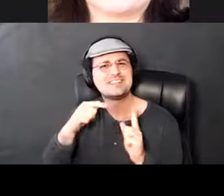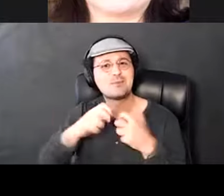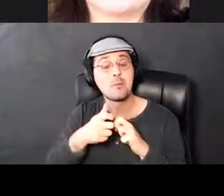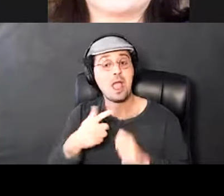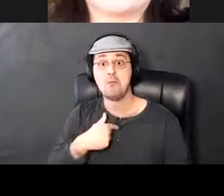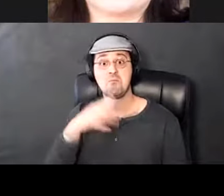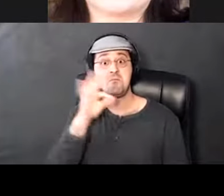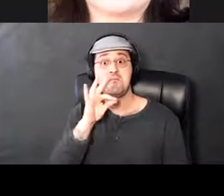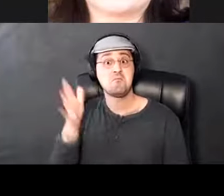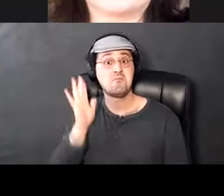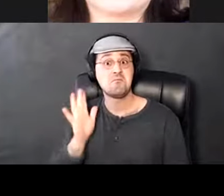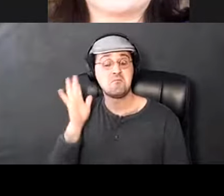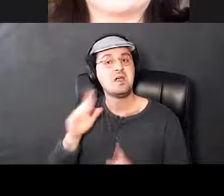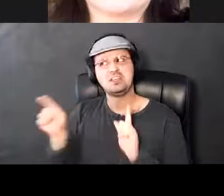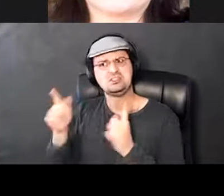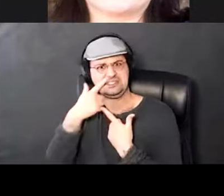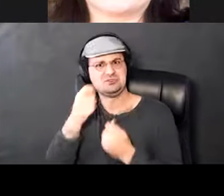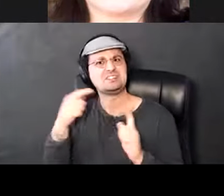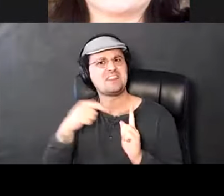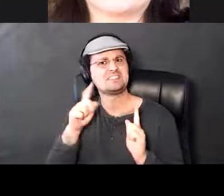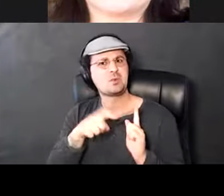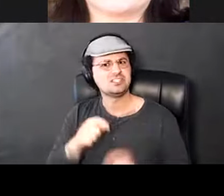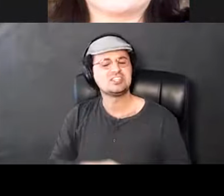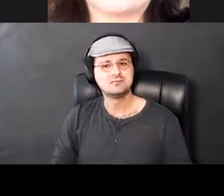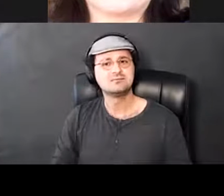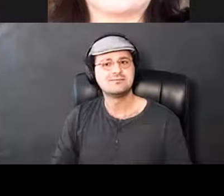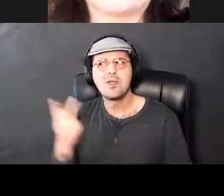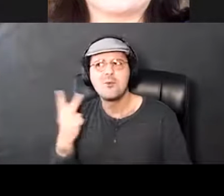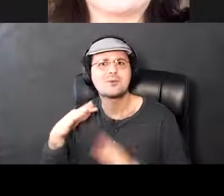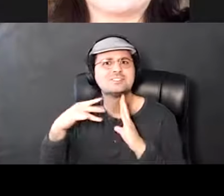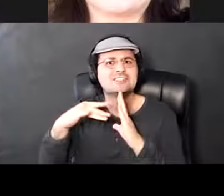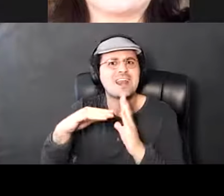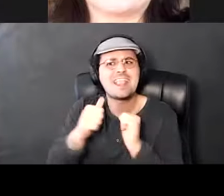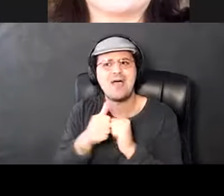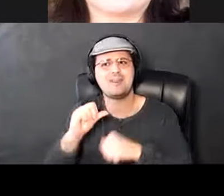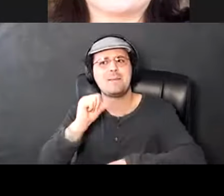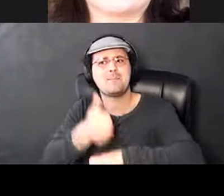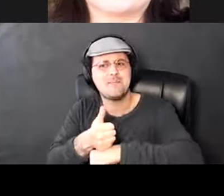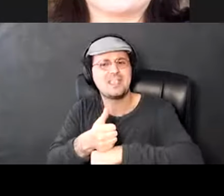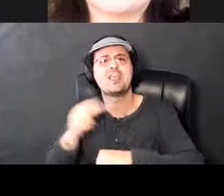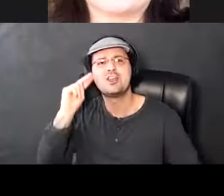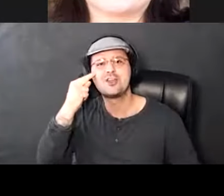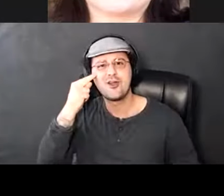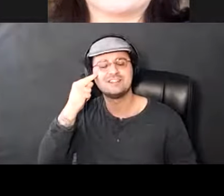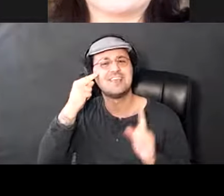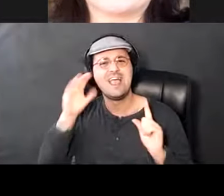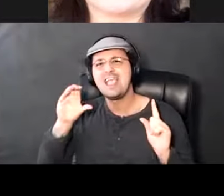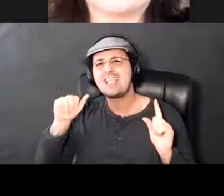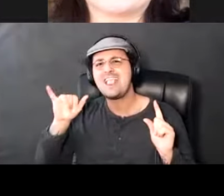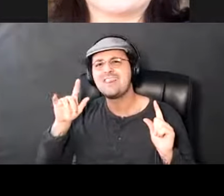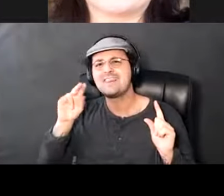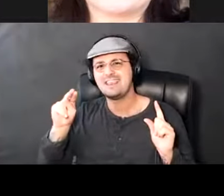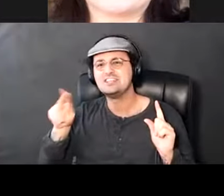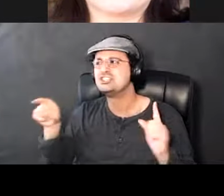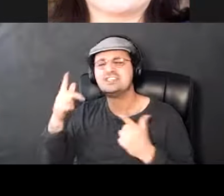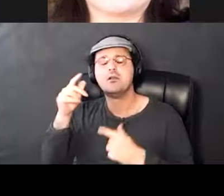all. This was a question she was interested in. We were studying how these progenitors make neurons, but Caitlin realized there was this gap in the